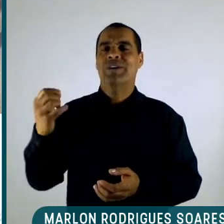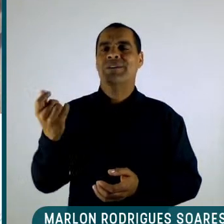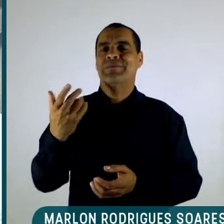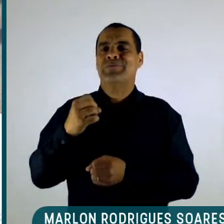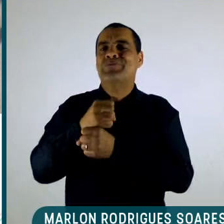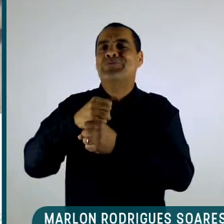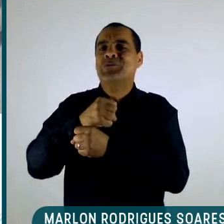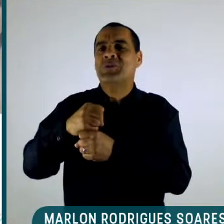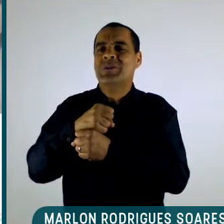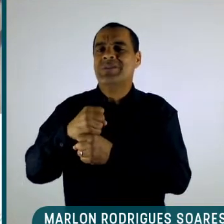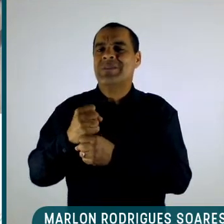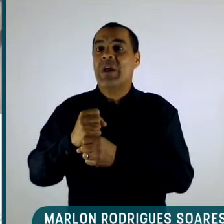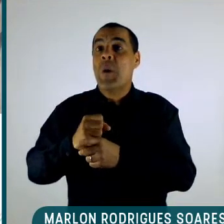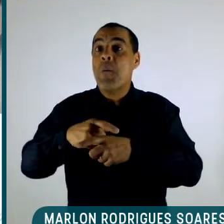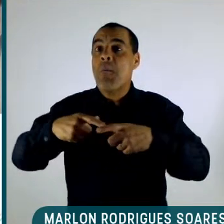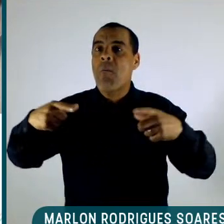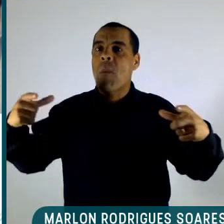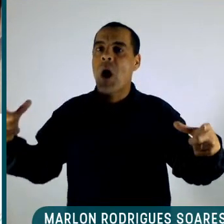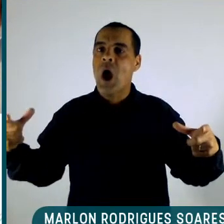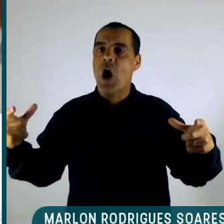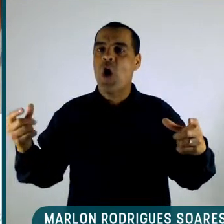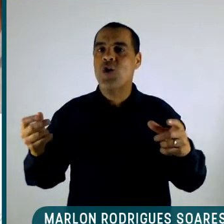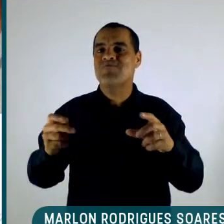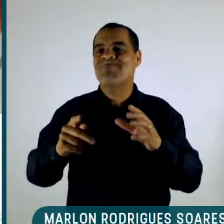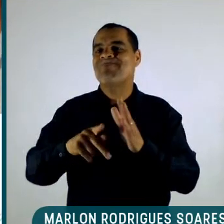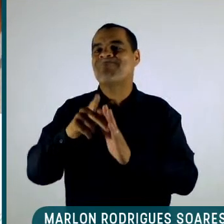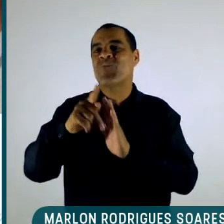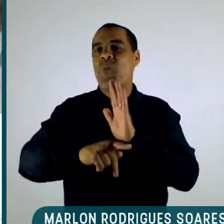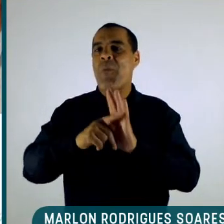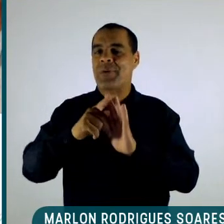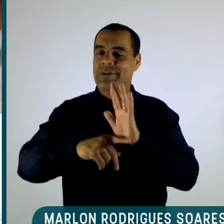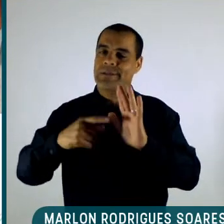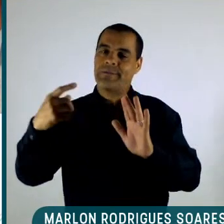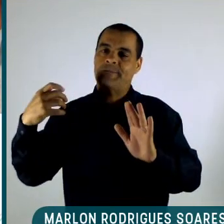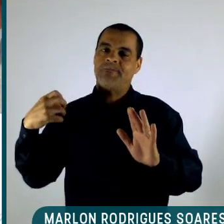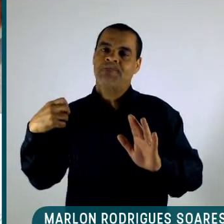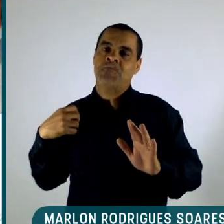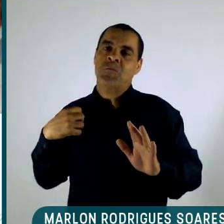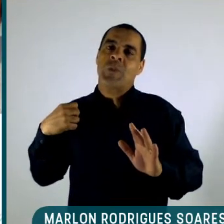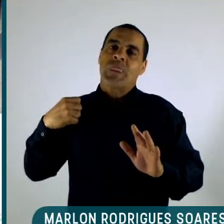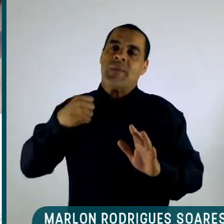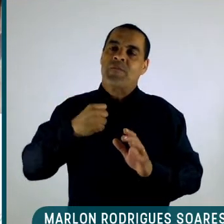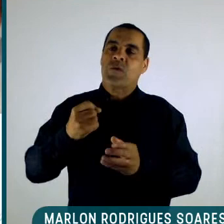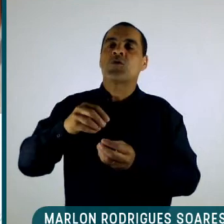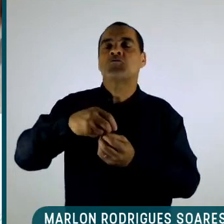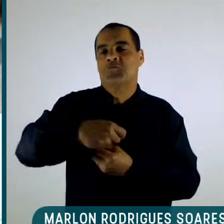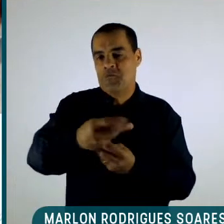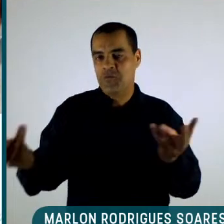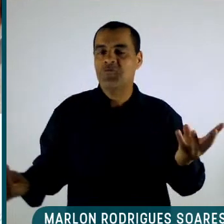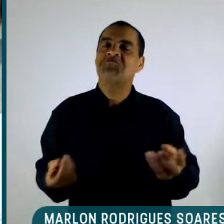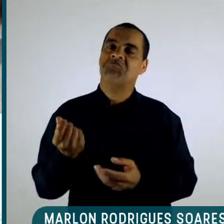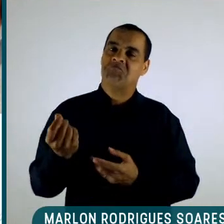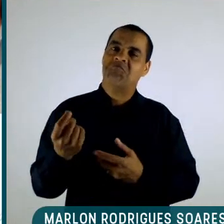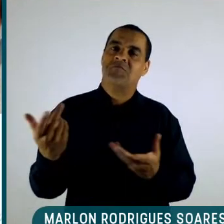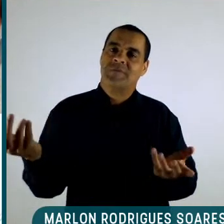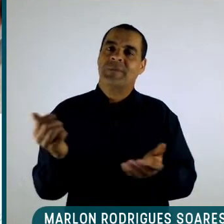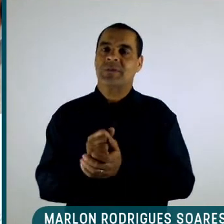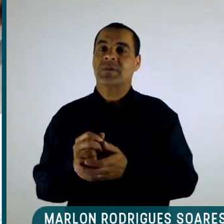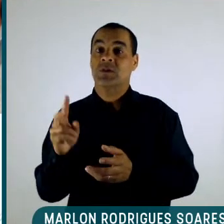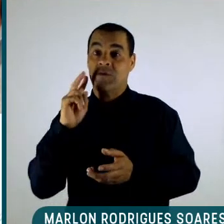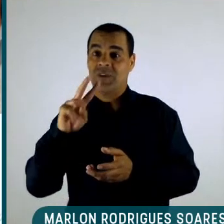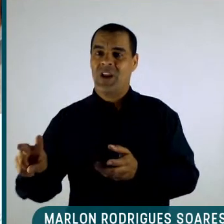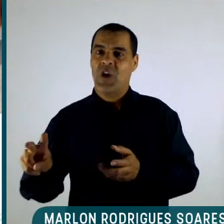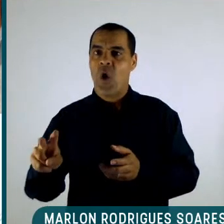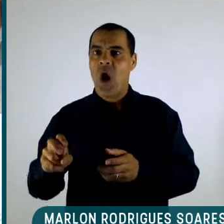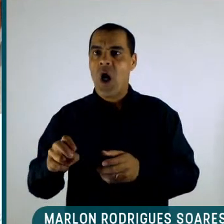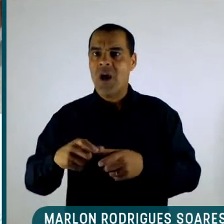250 million per year. It's the largest program of income distribution in Brazil.